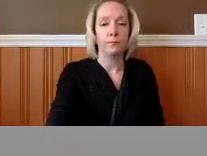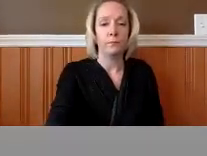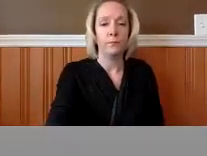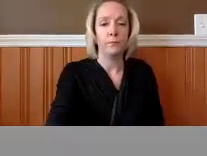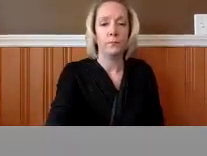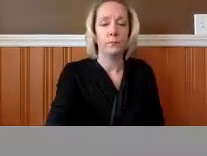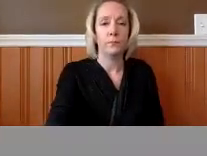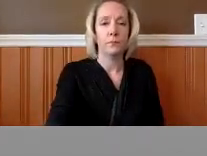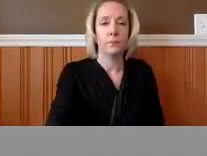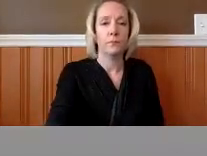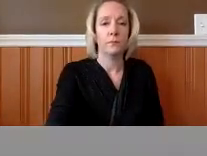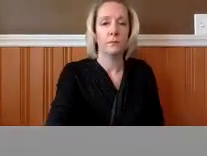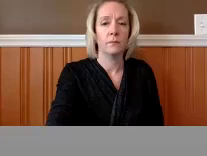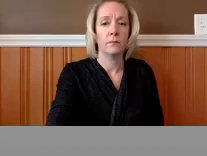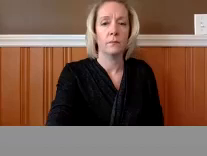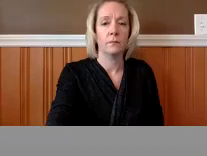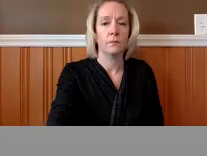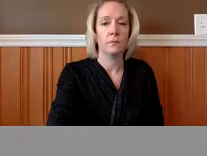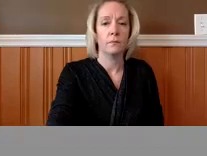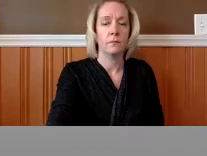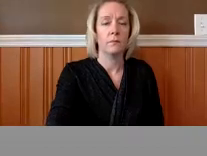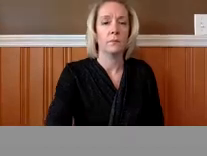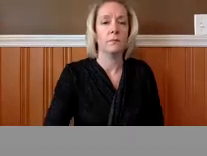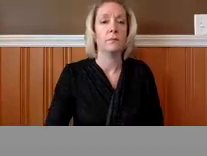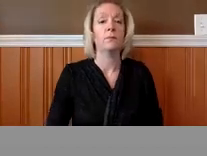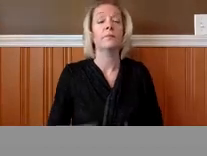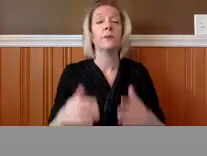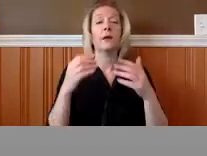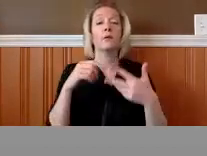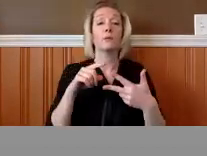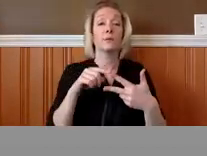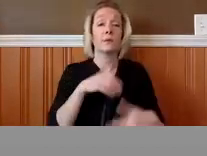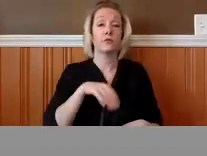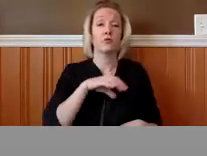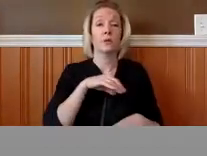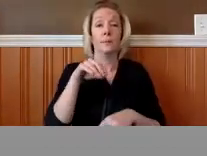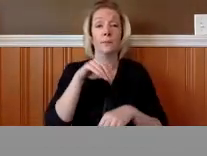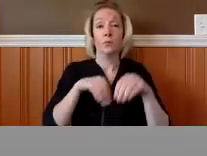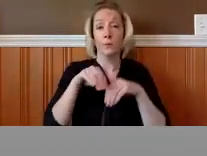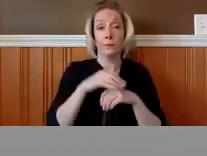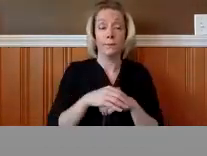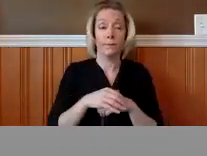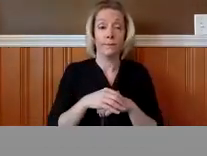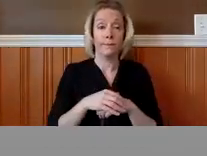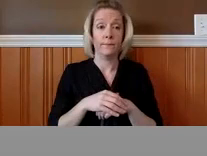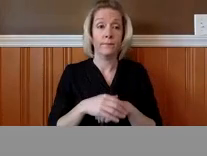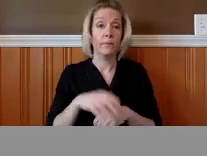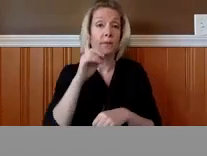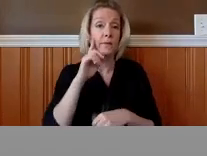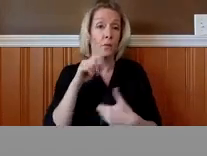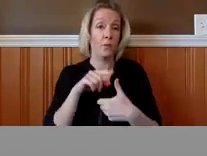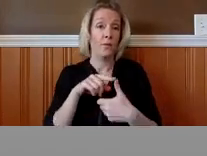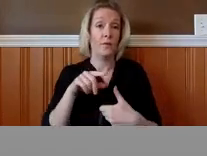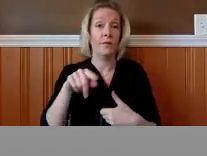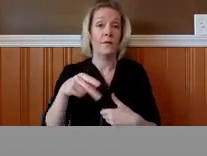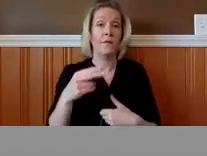Movement is one of our next characteristics that we're going to talk about. So in phase 1, this is my favorite,